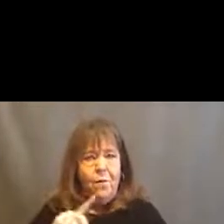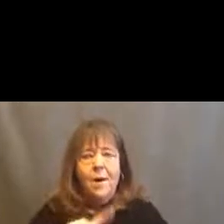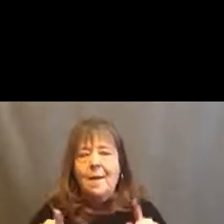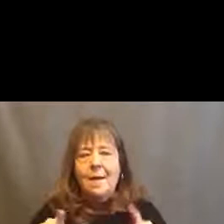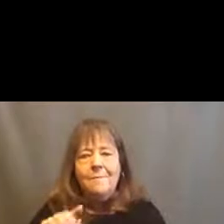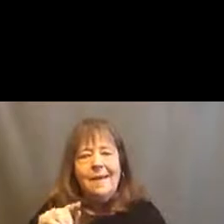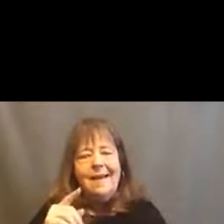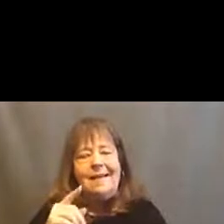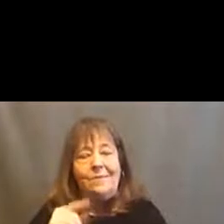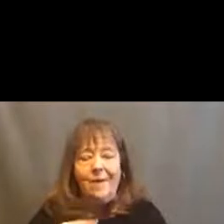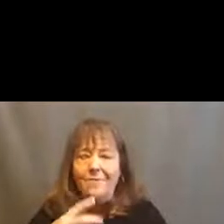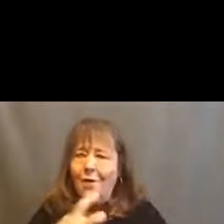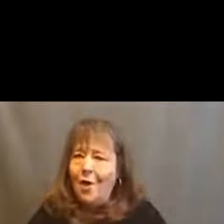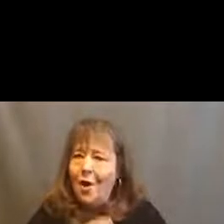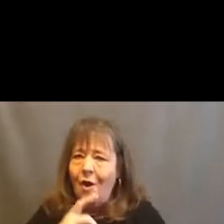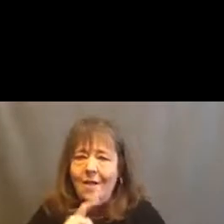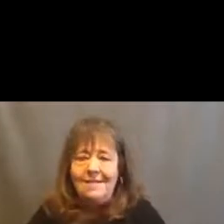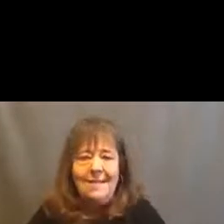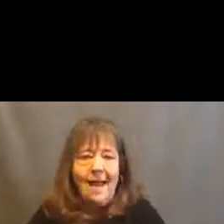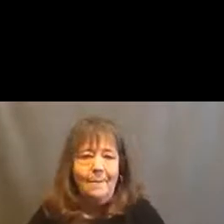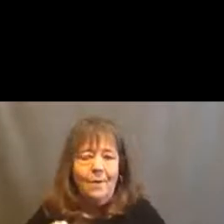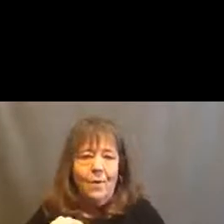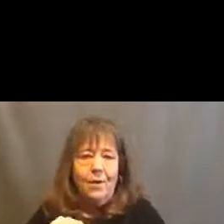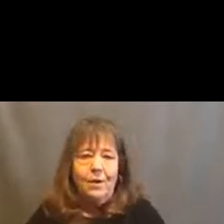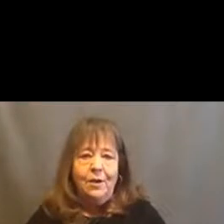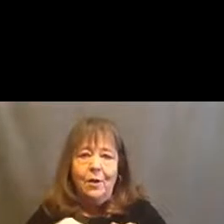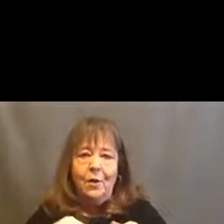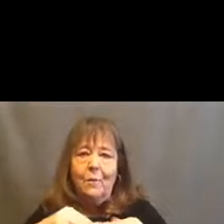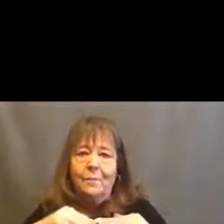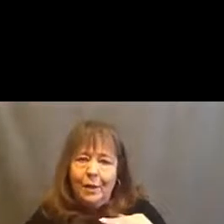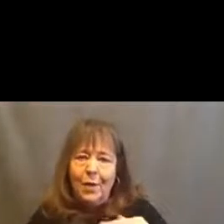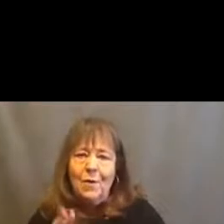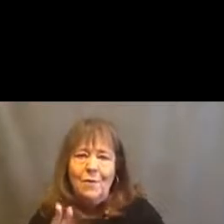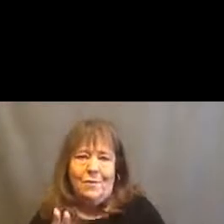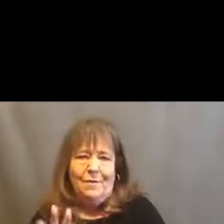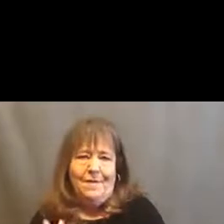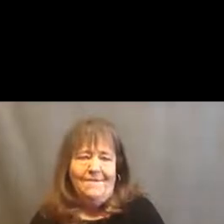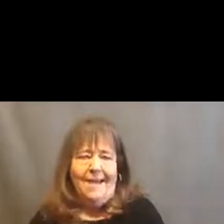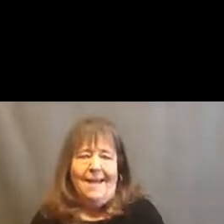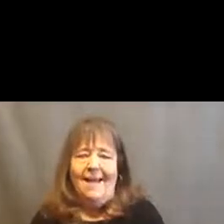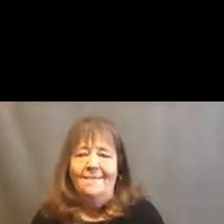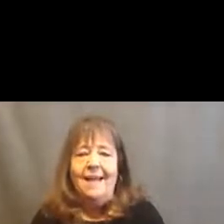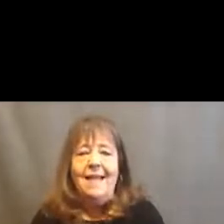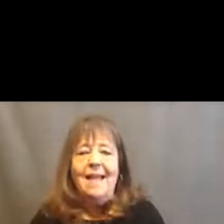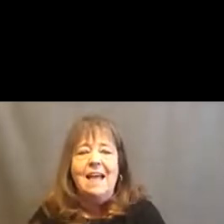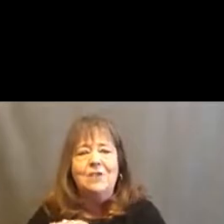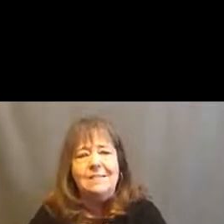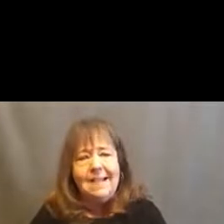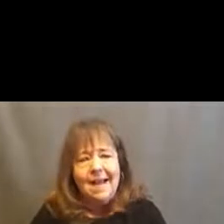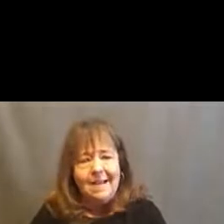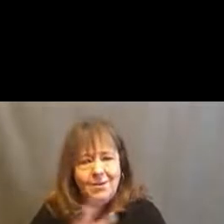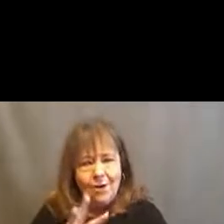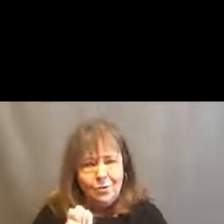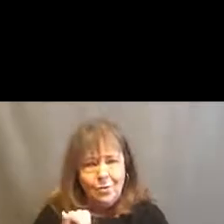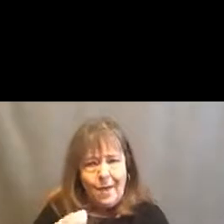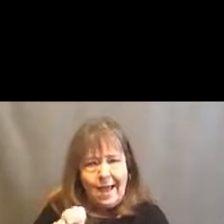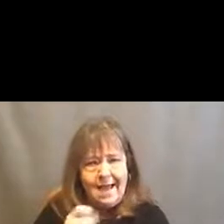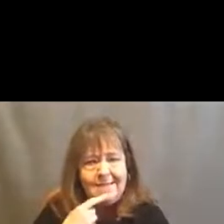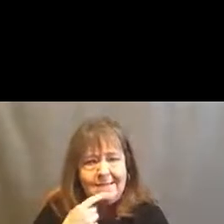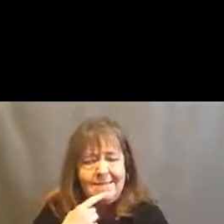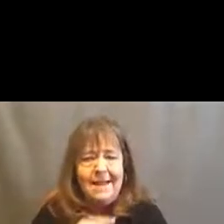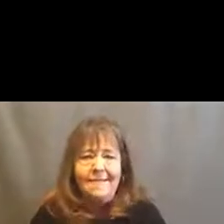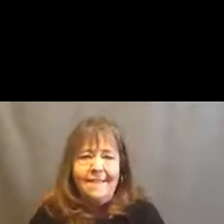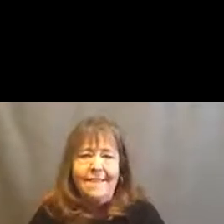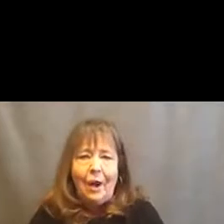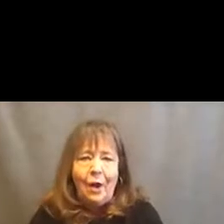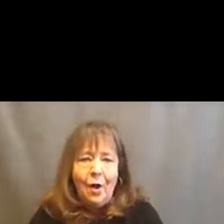than right about this range of 30 to 35. And I think Dr. Weiss mentioned as well on our recent discussions that they're hovering almost